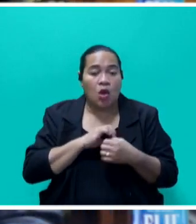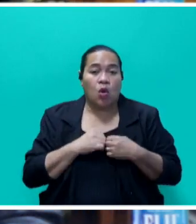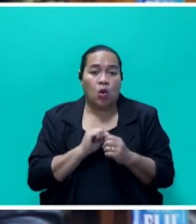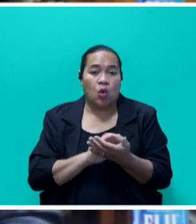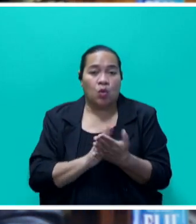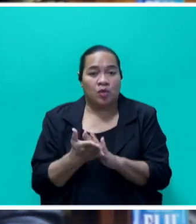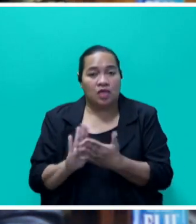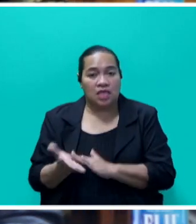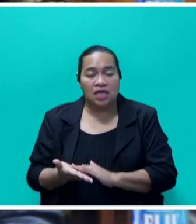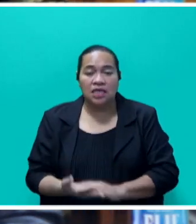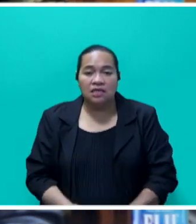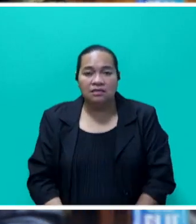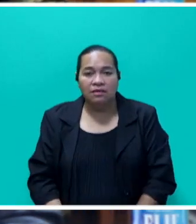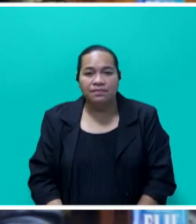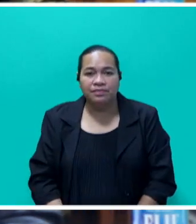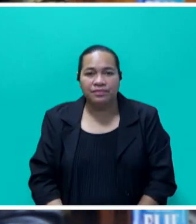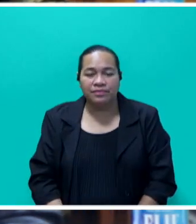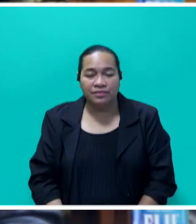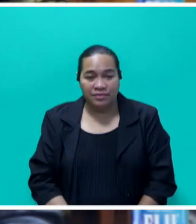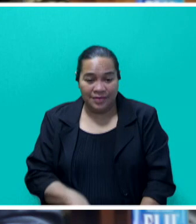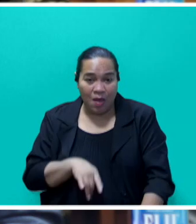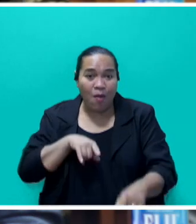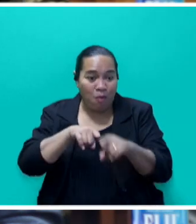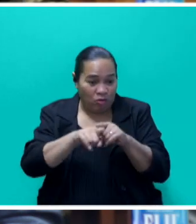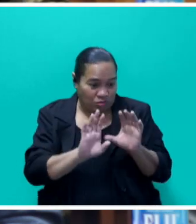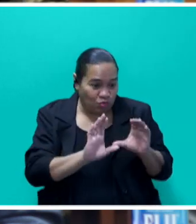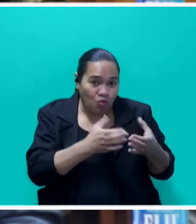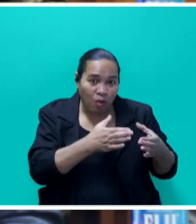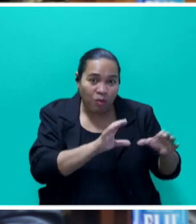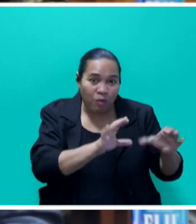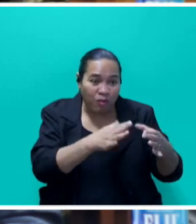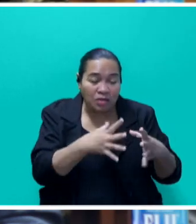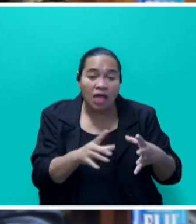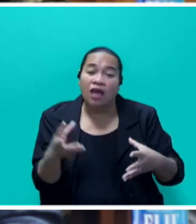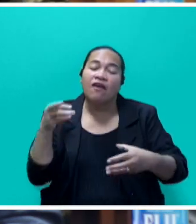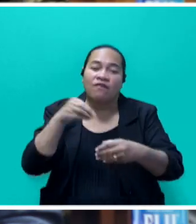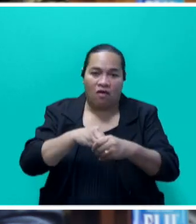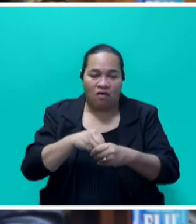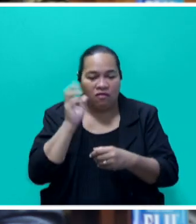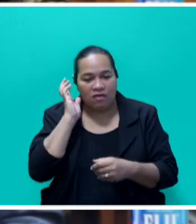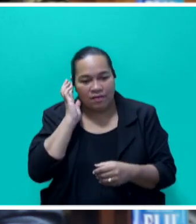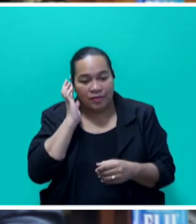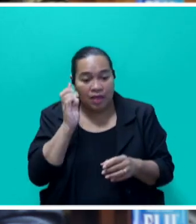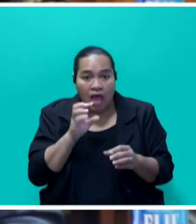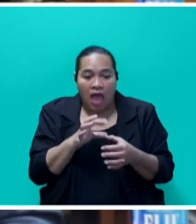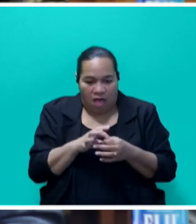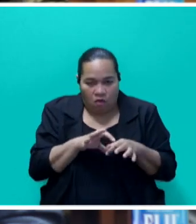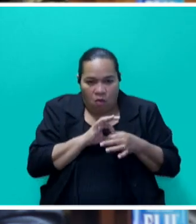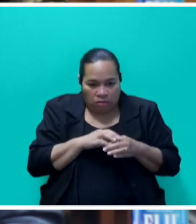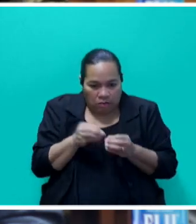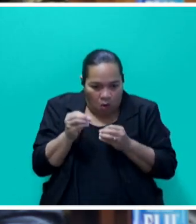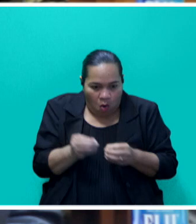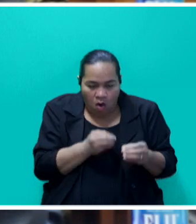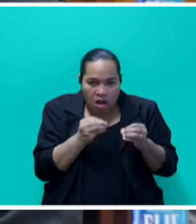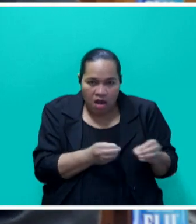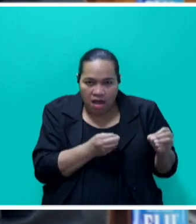communities, Mr. Speaker, sir. And most of these groups are involved in organized, I say again,